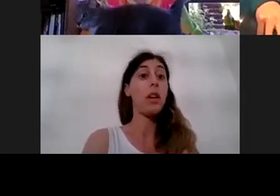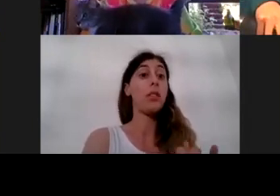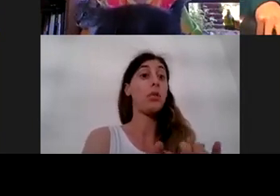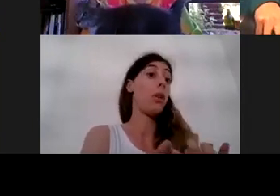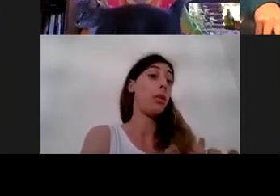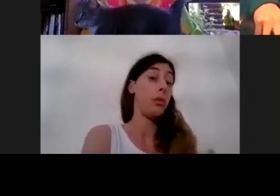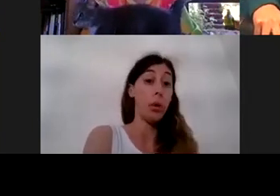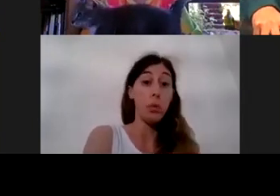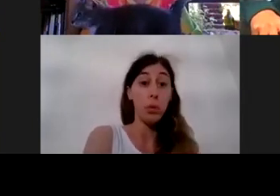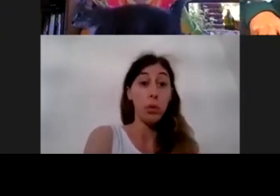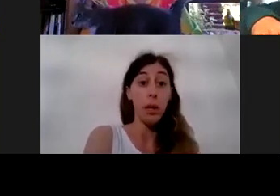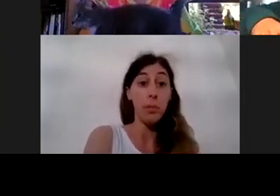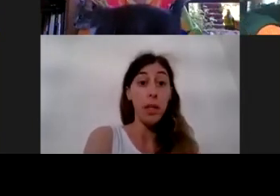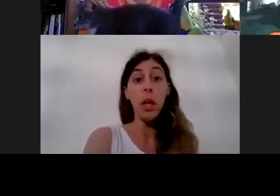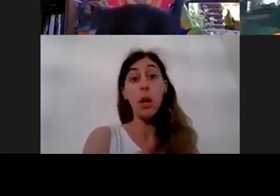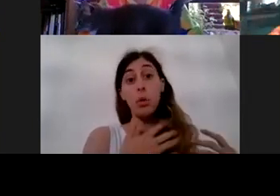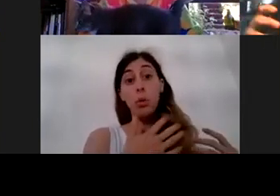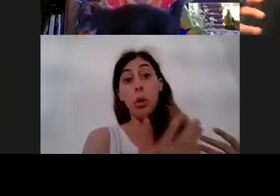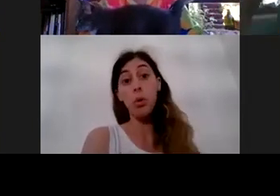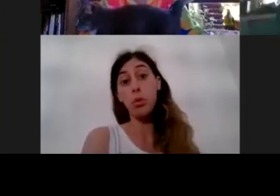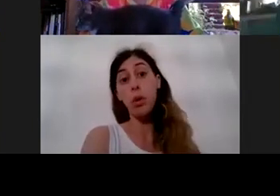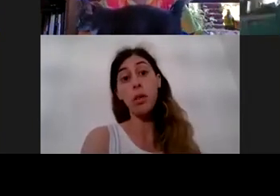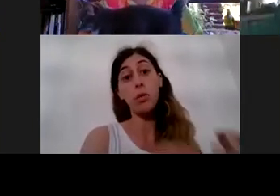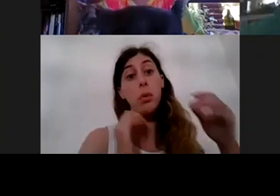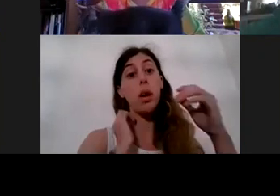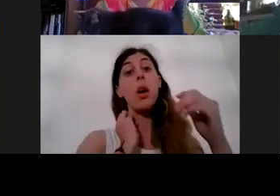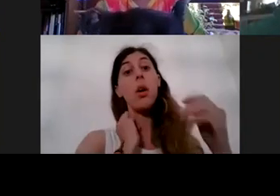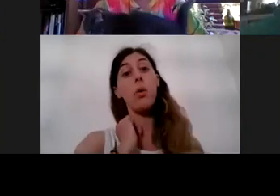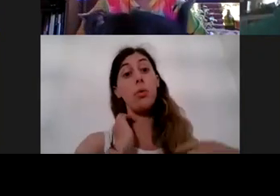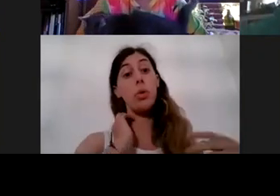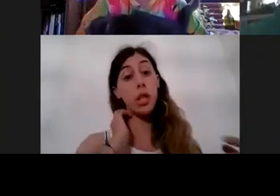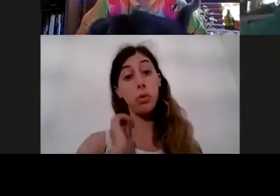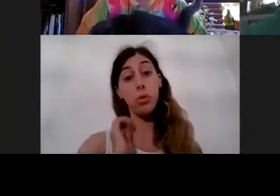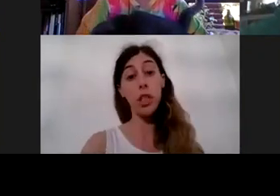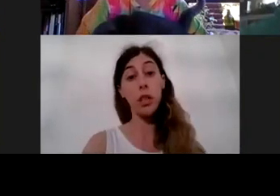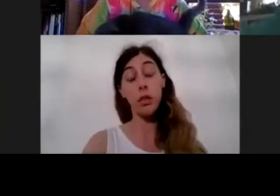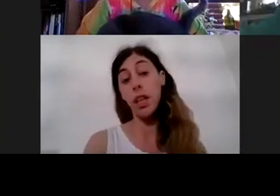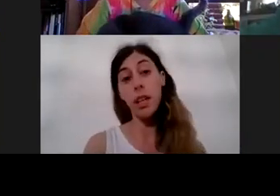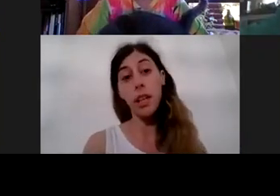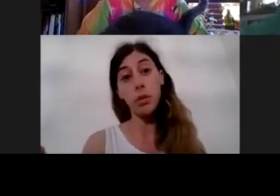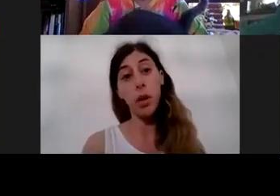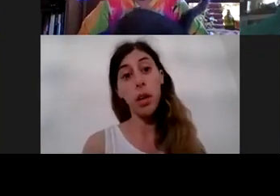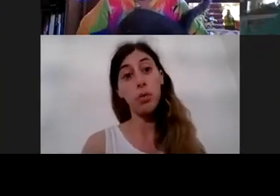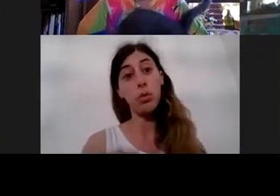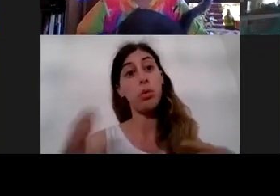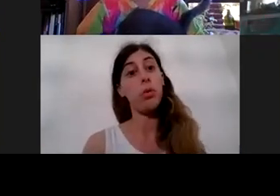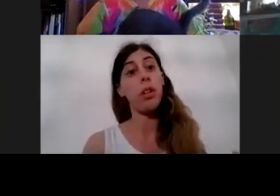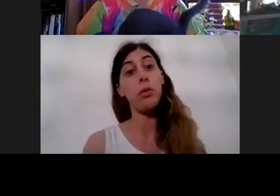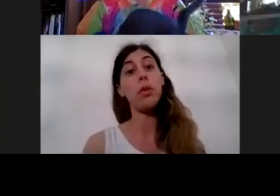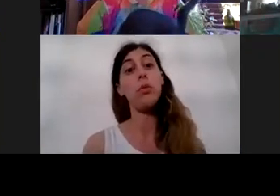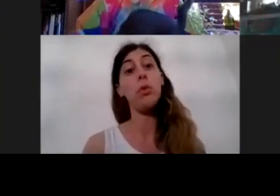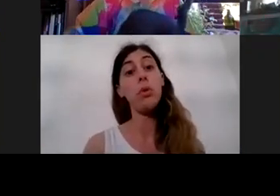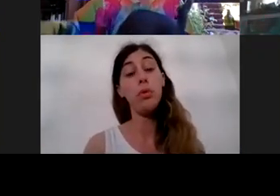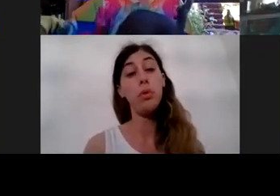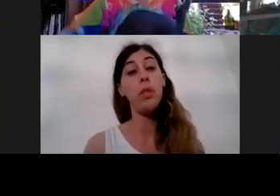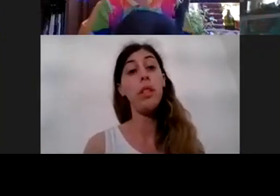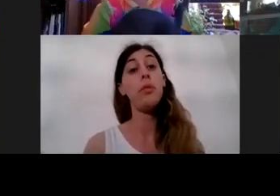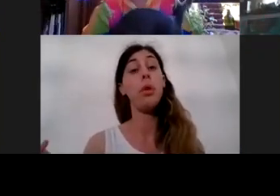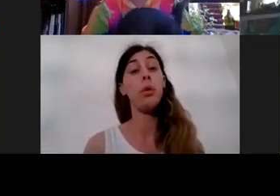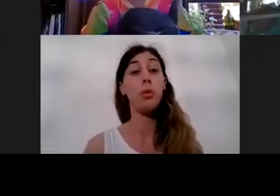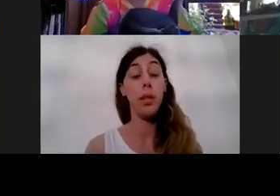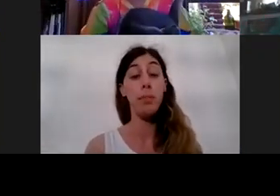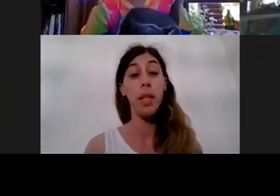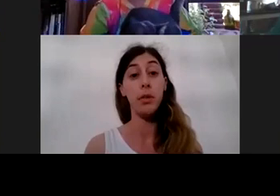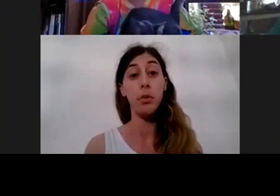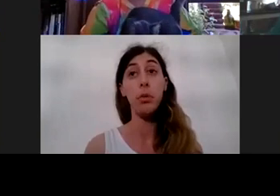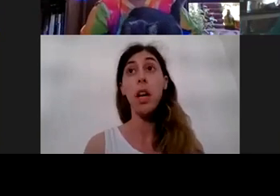for all. Technically, a trans person in France should have free access to